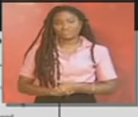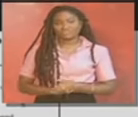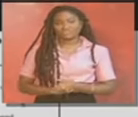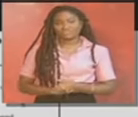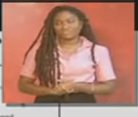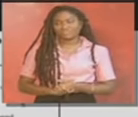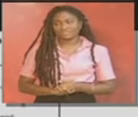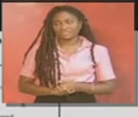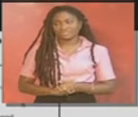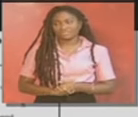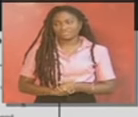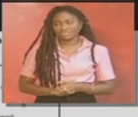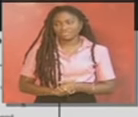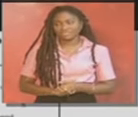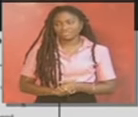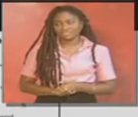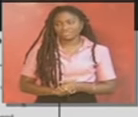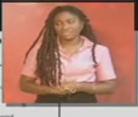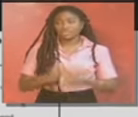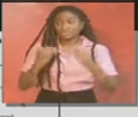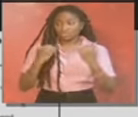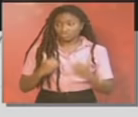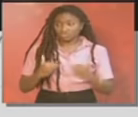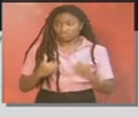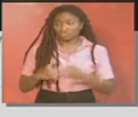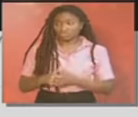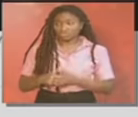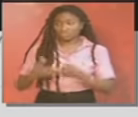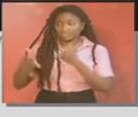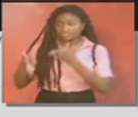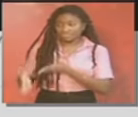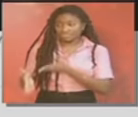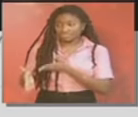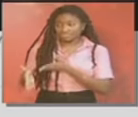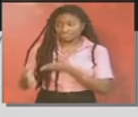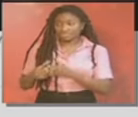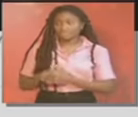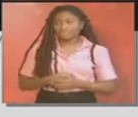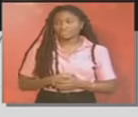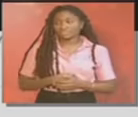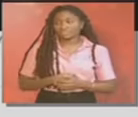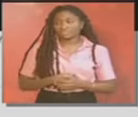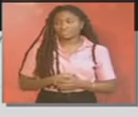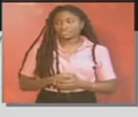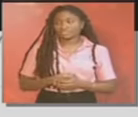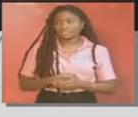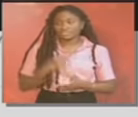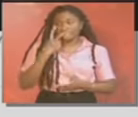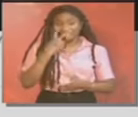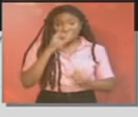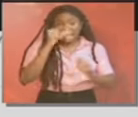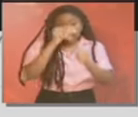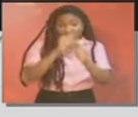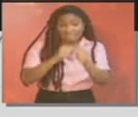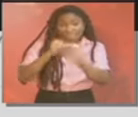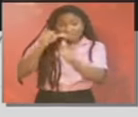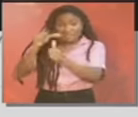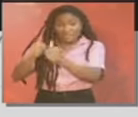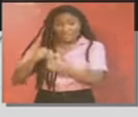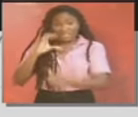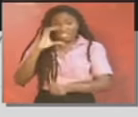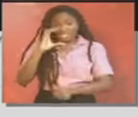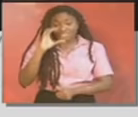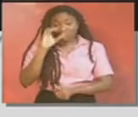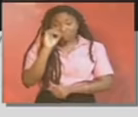And as we move forward to the next slide, we see each county represented showing